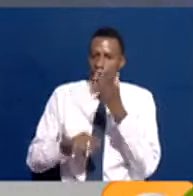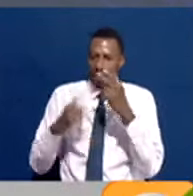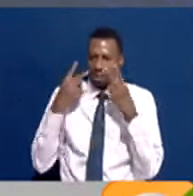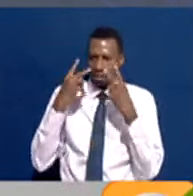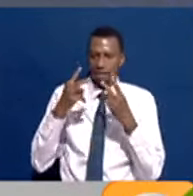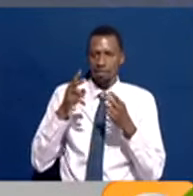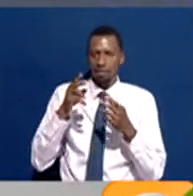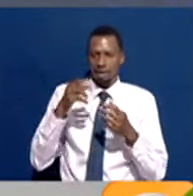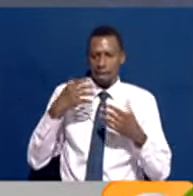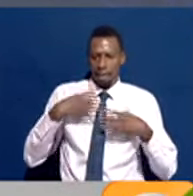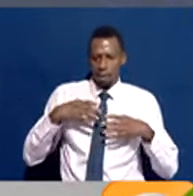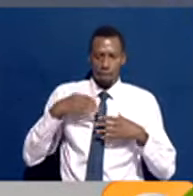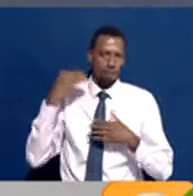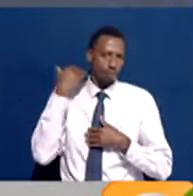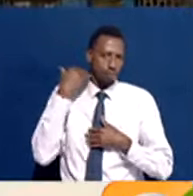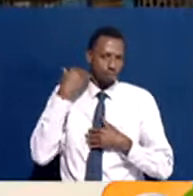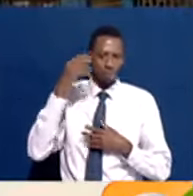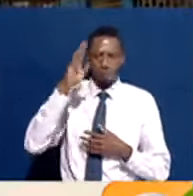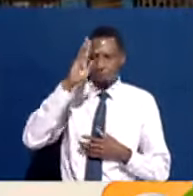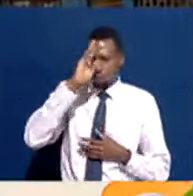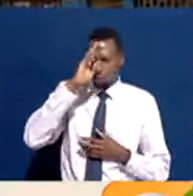Marianne Nyambura reports.